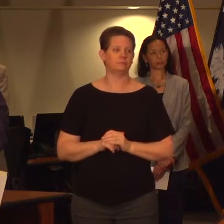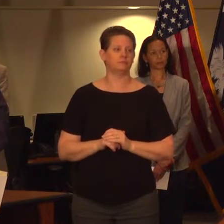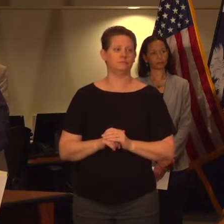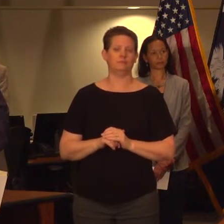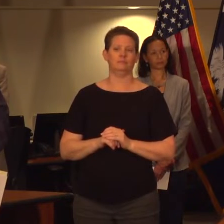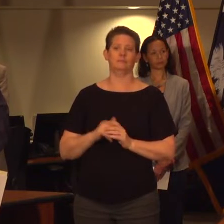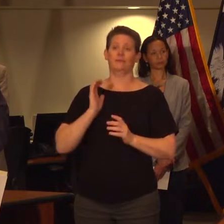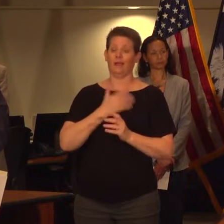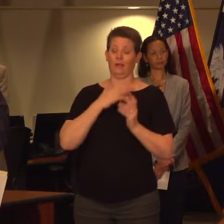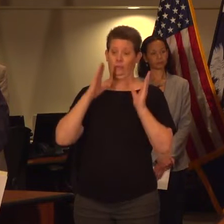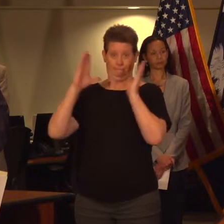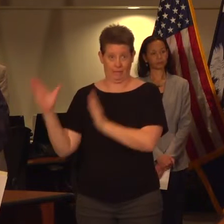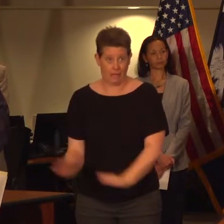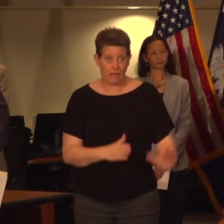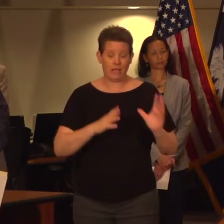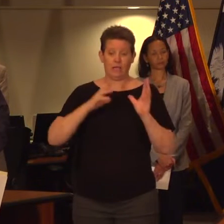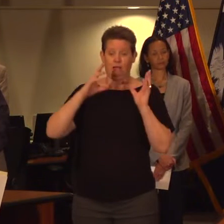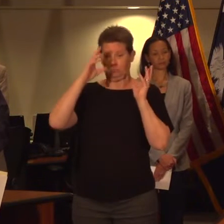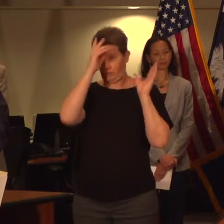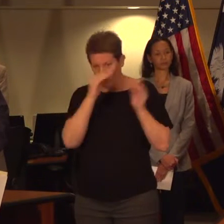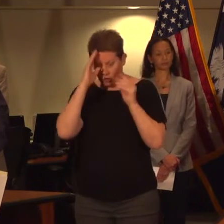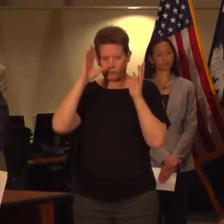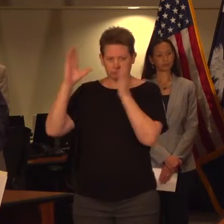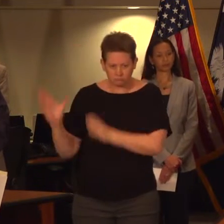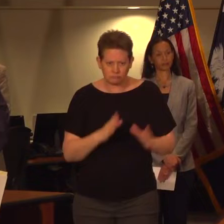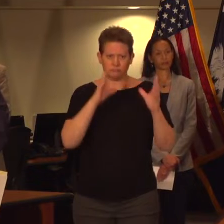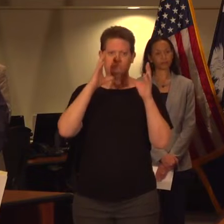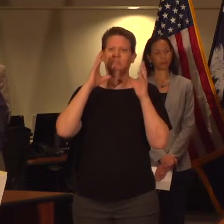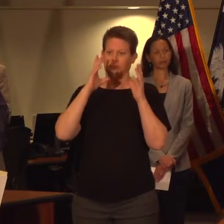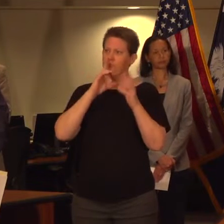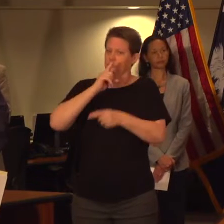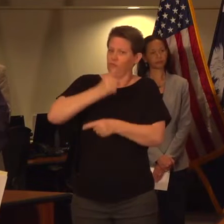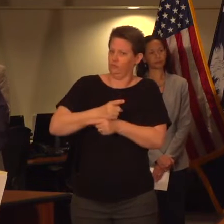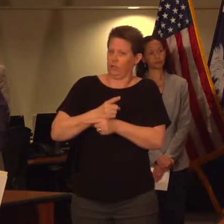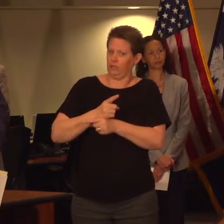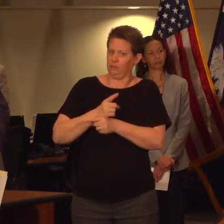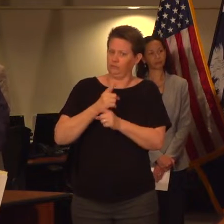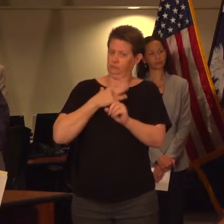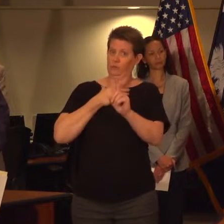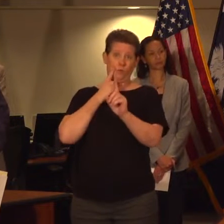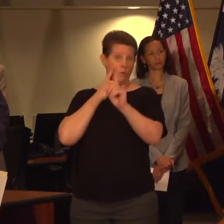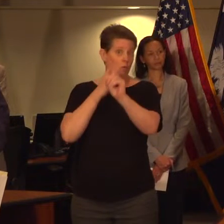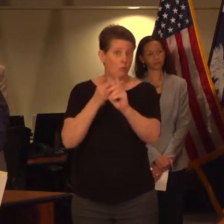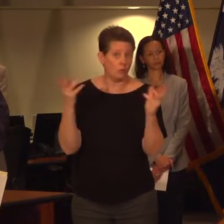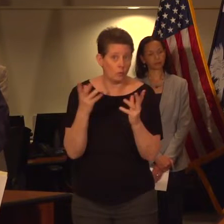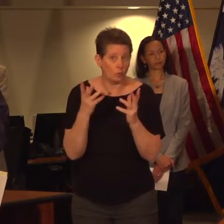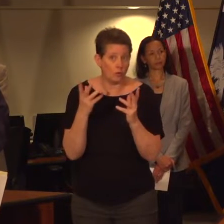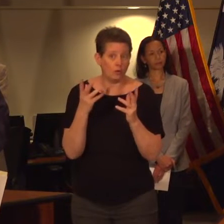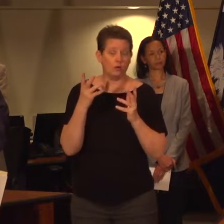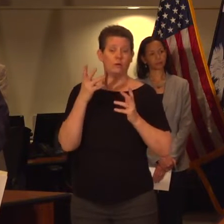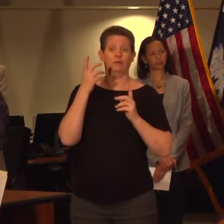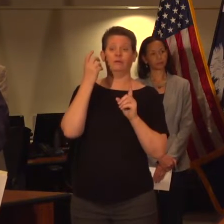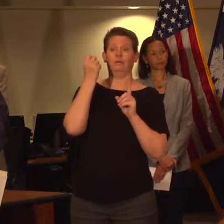deliberate approach has been the right one, we believe. Our goal was to cause the most